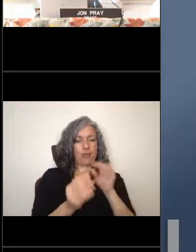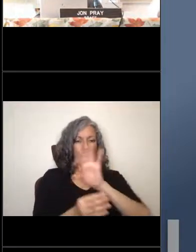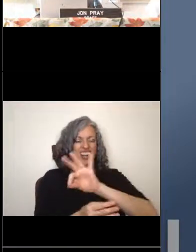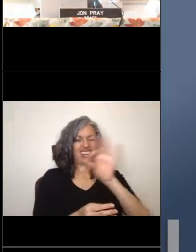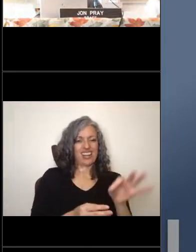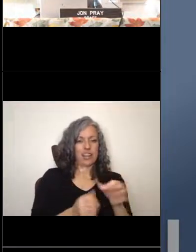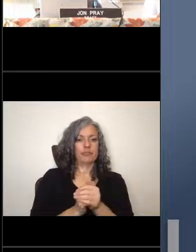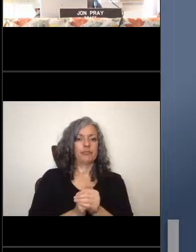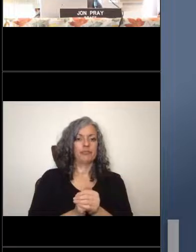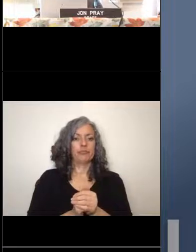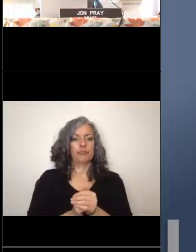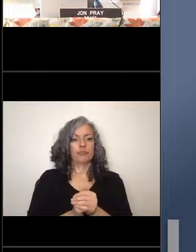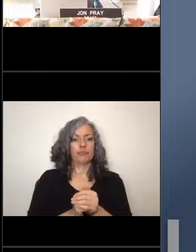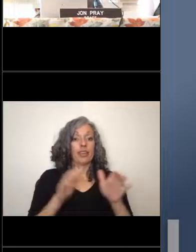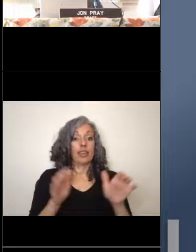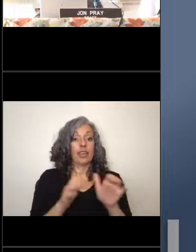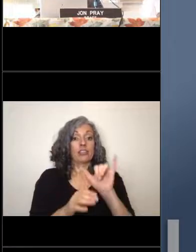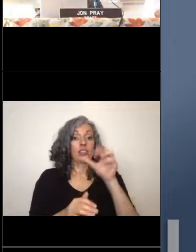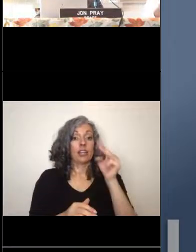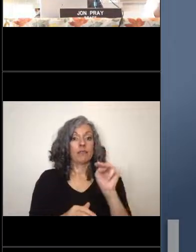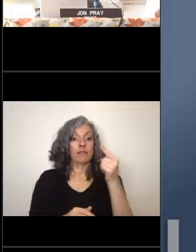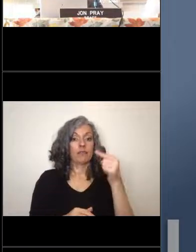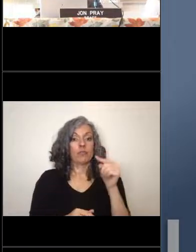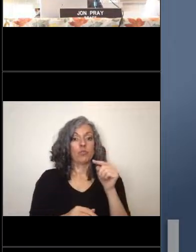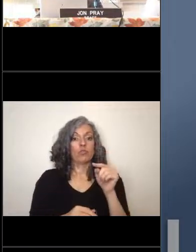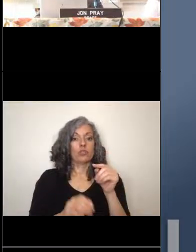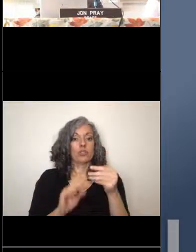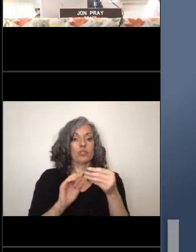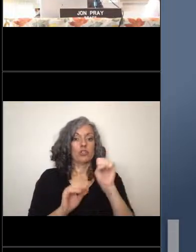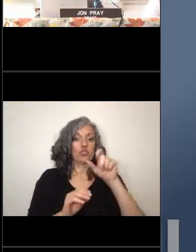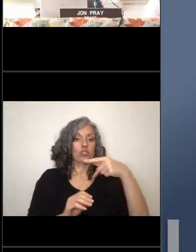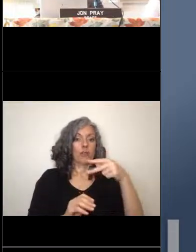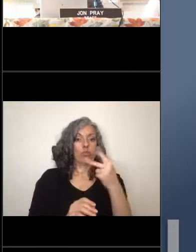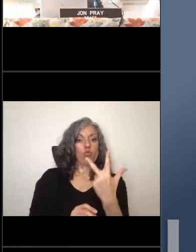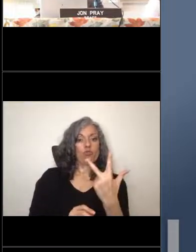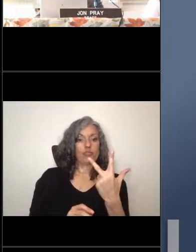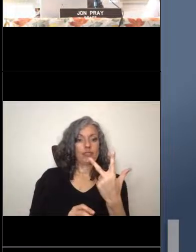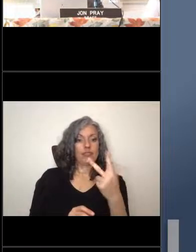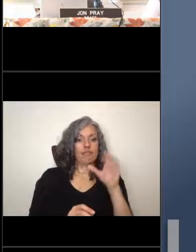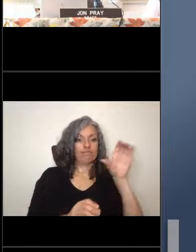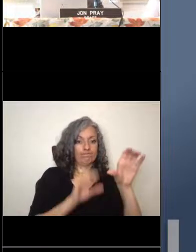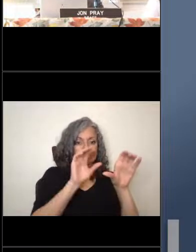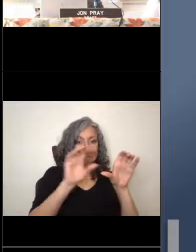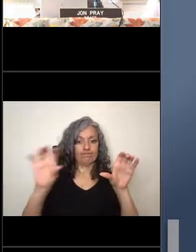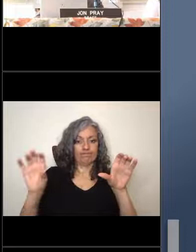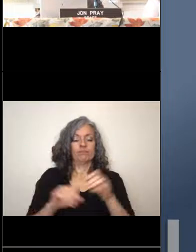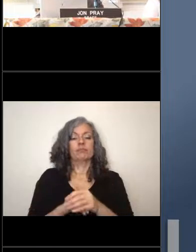is an action item for shop pre-construction support allocations. This item will allocate